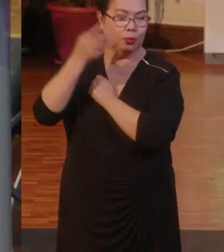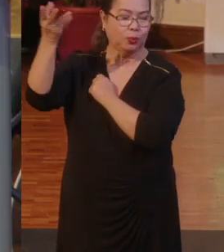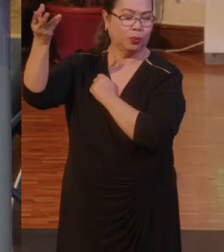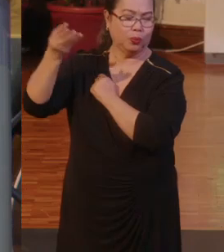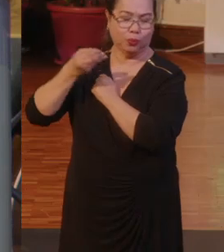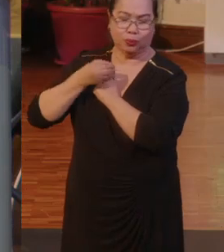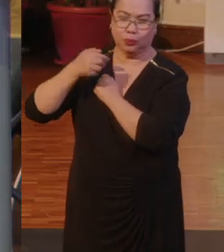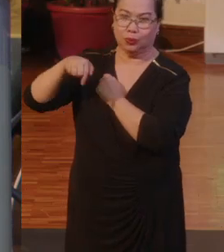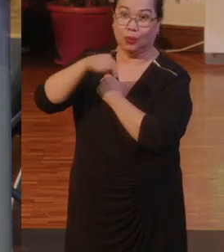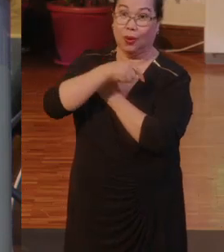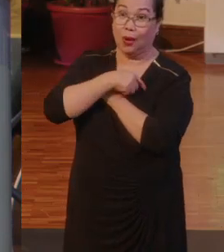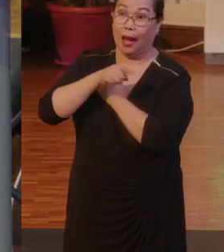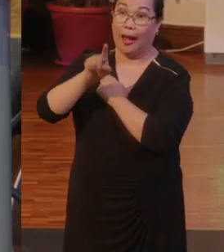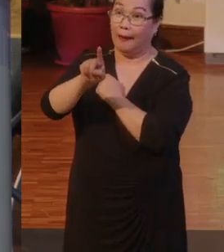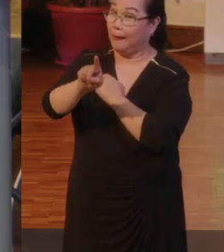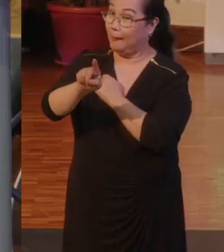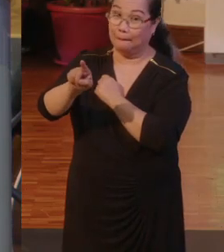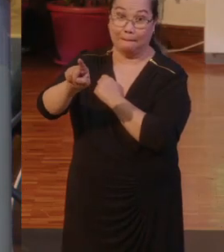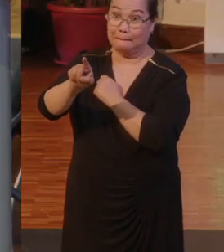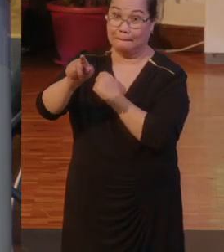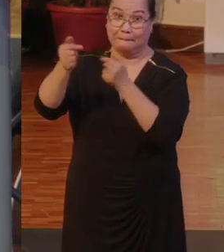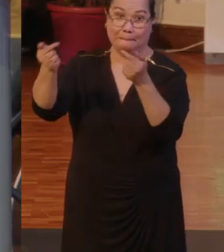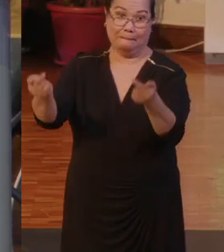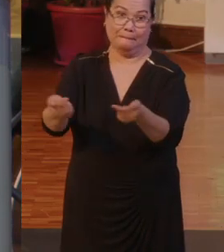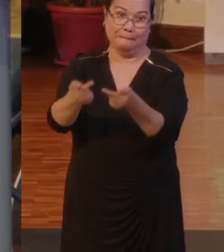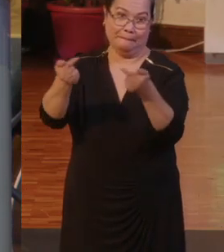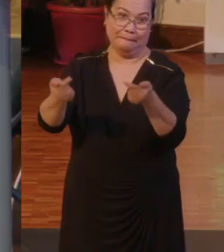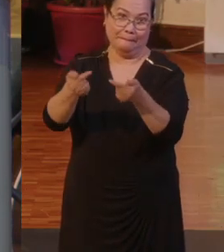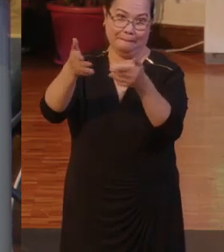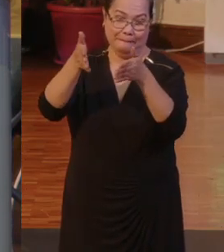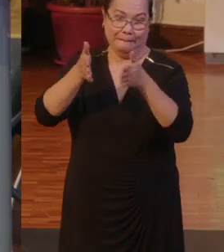that while we were still sinners,